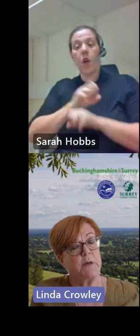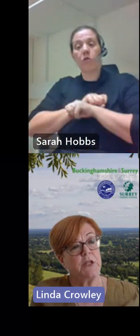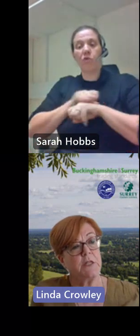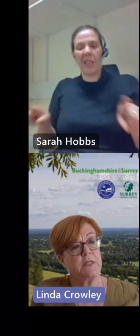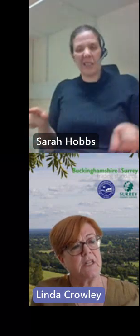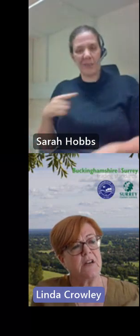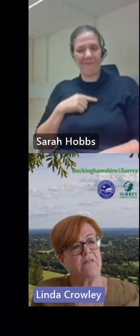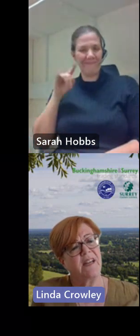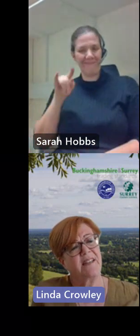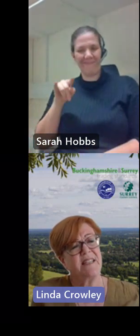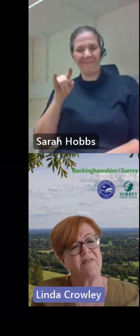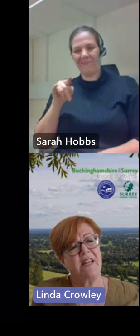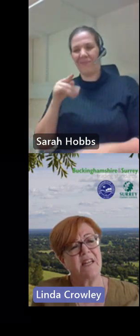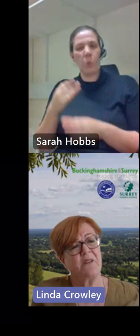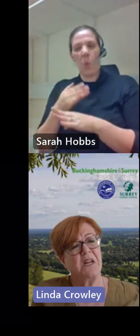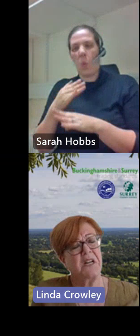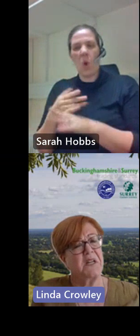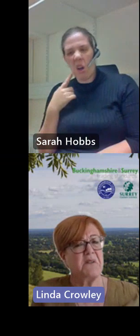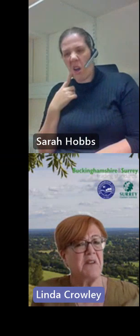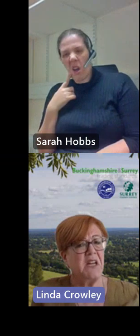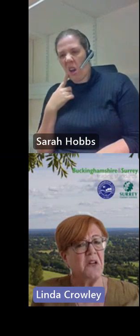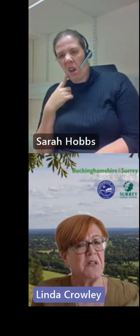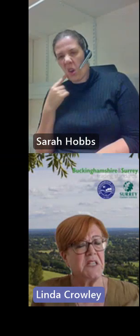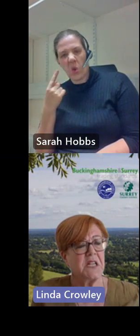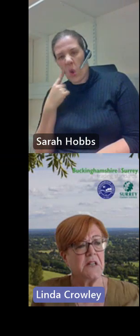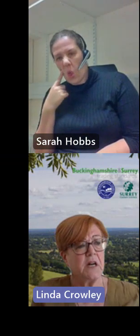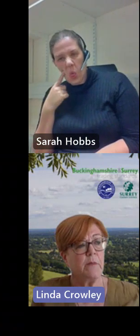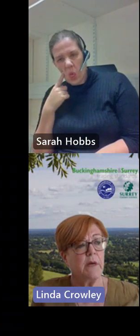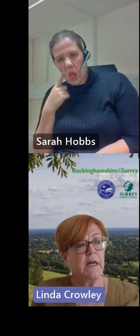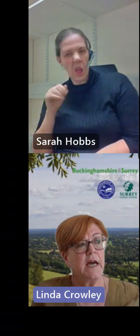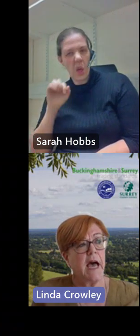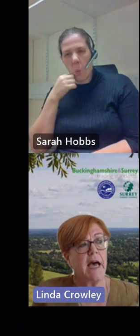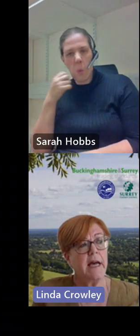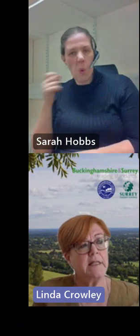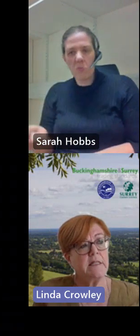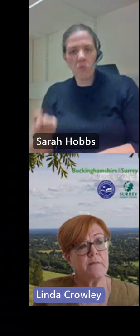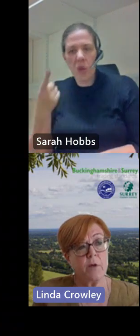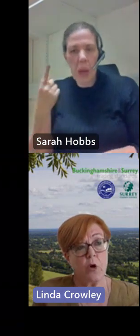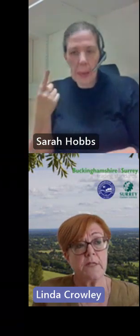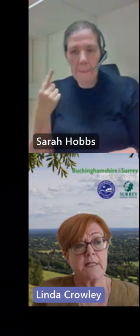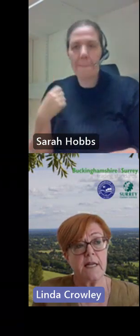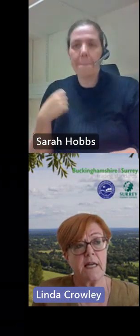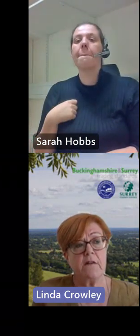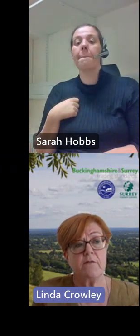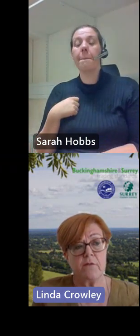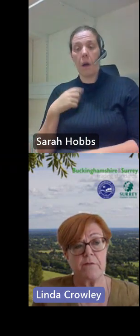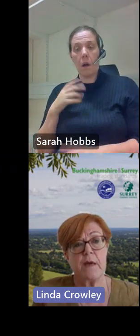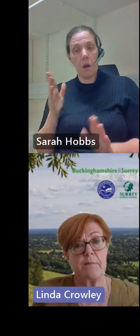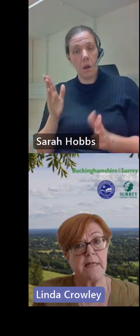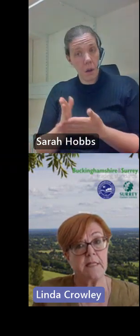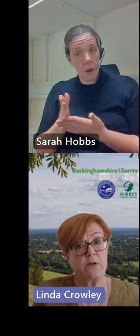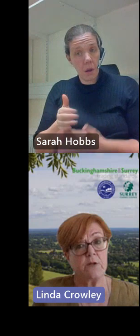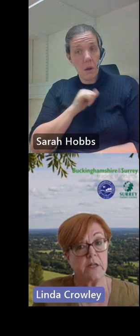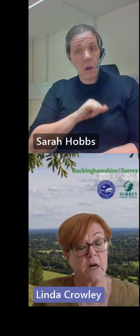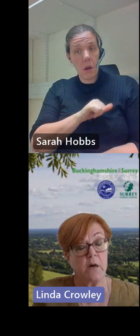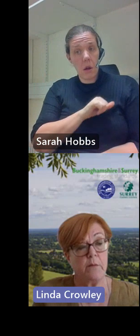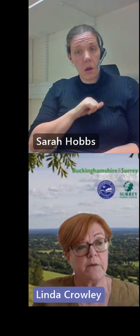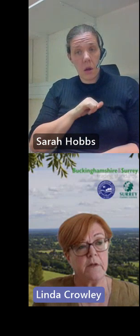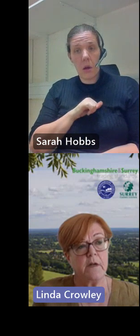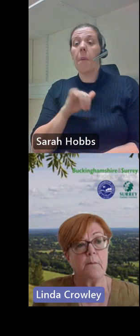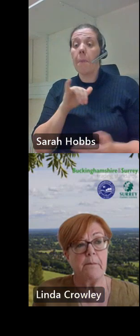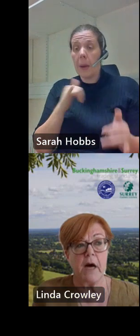bit suspicious, you know, like, is that really going to work? Are they really not going to turn up? And honestly, they may still